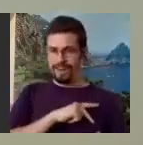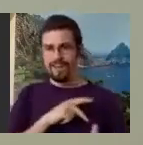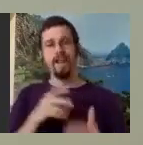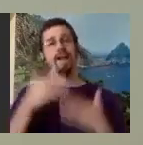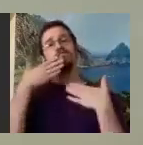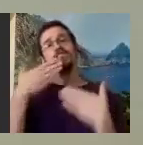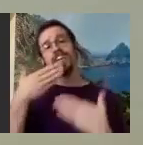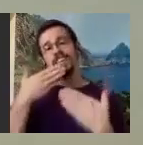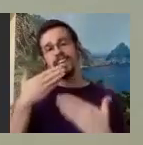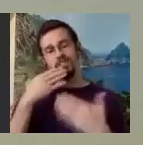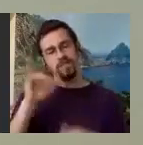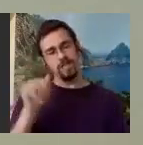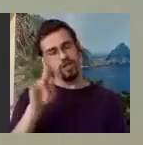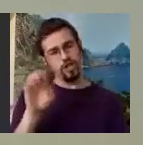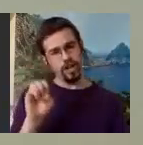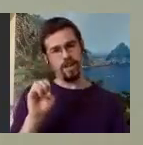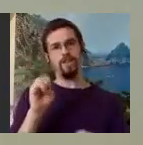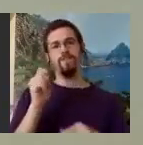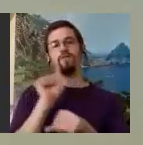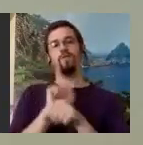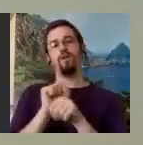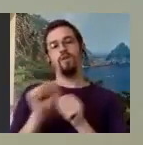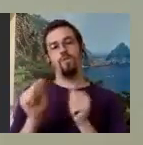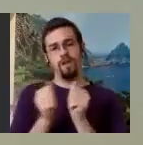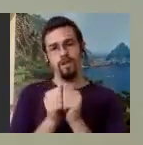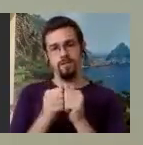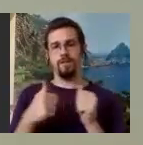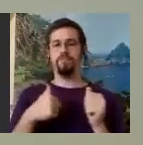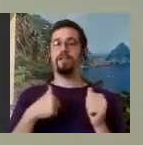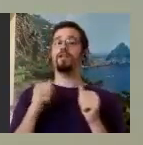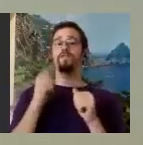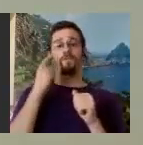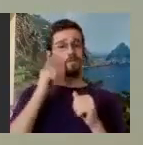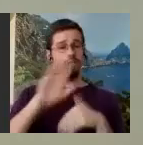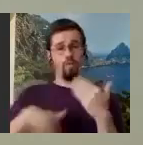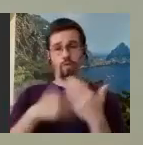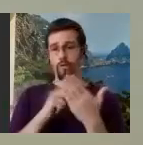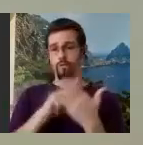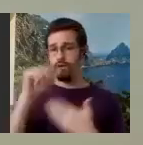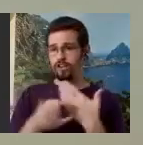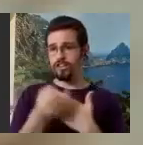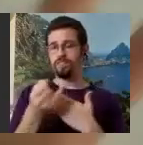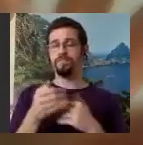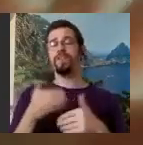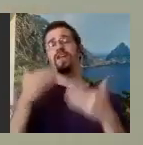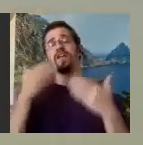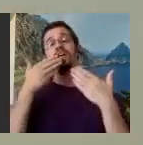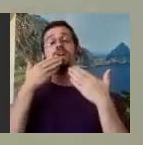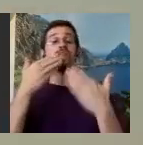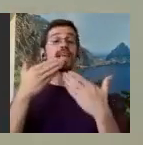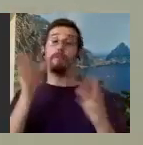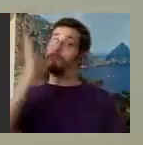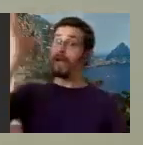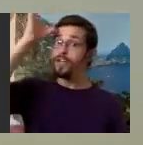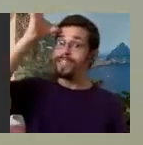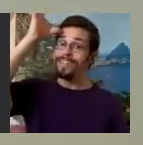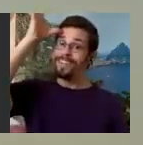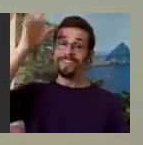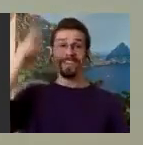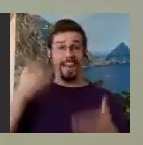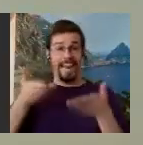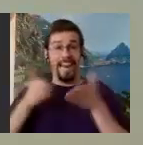you for staying by my side and trying to work around with me and my untech savvy